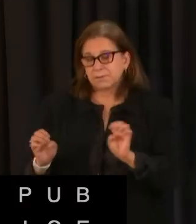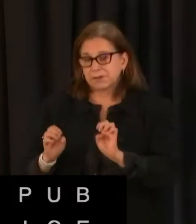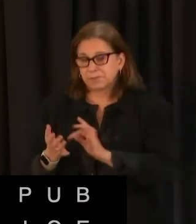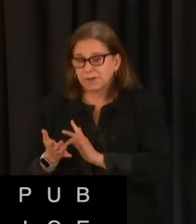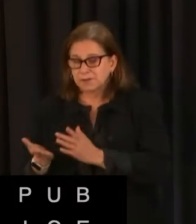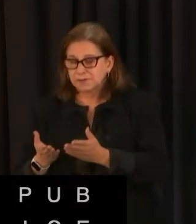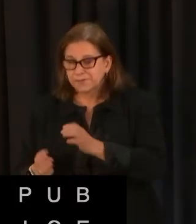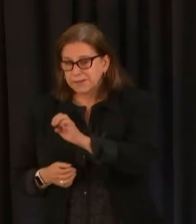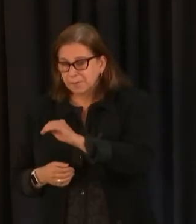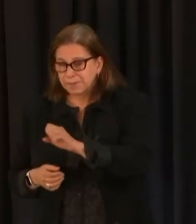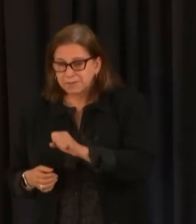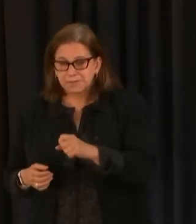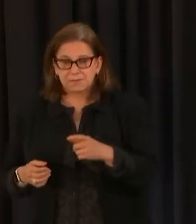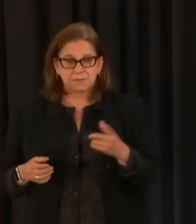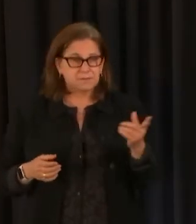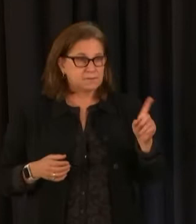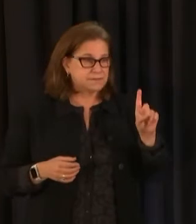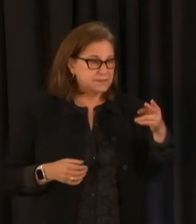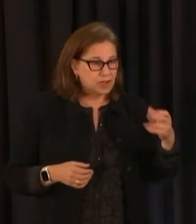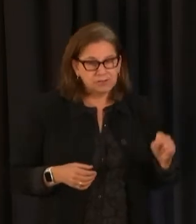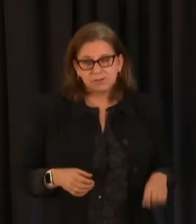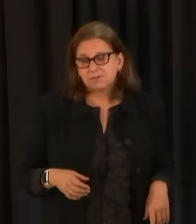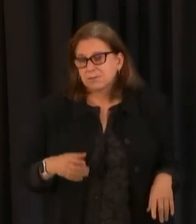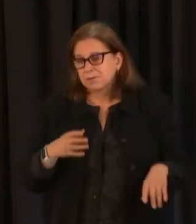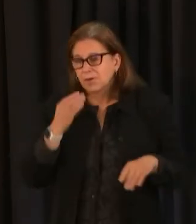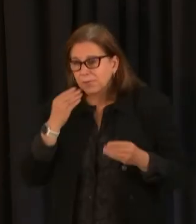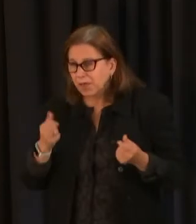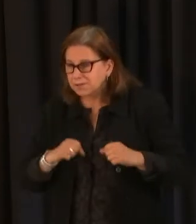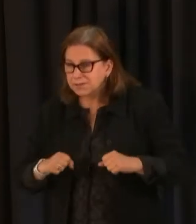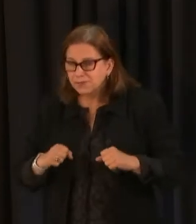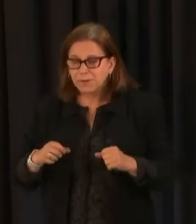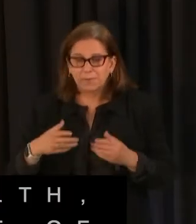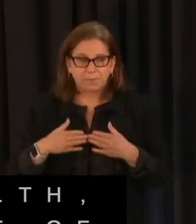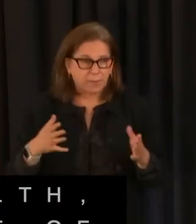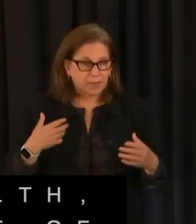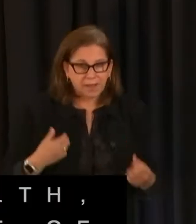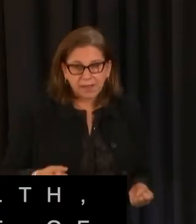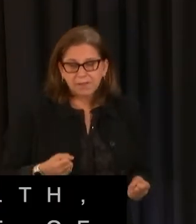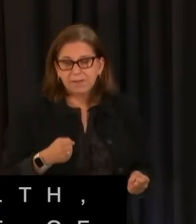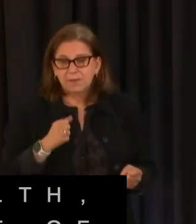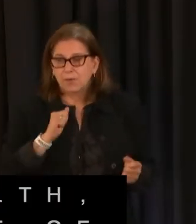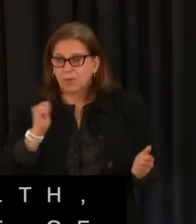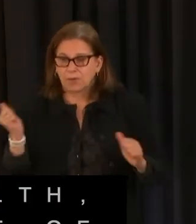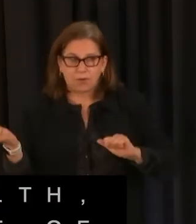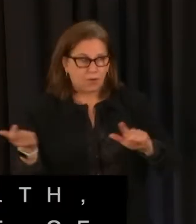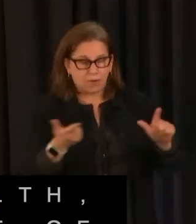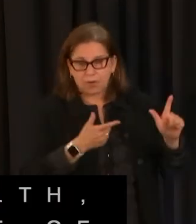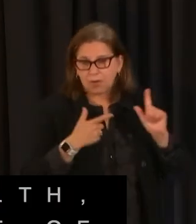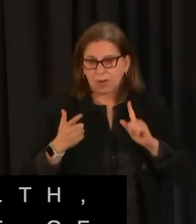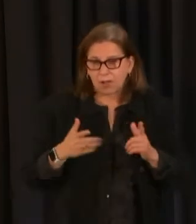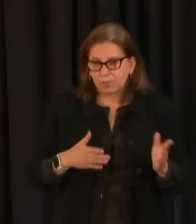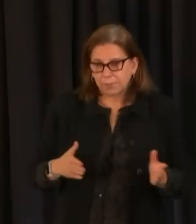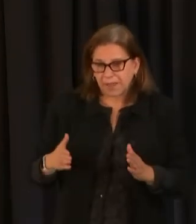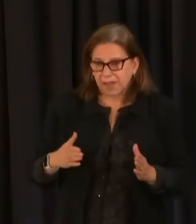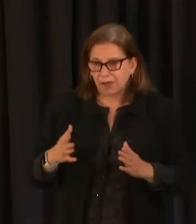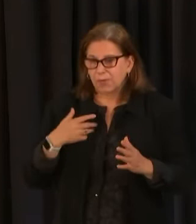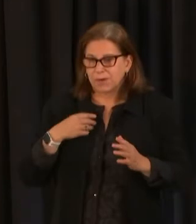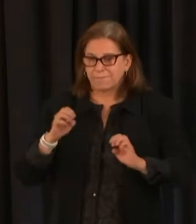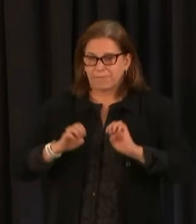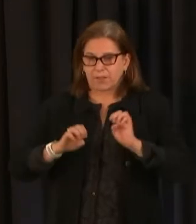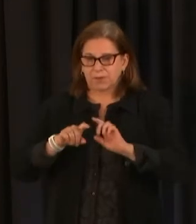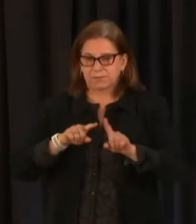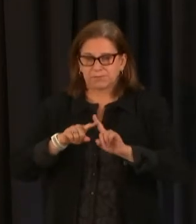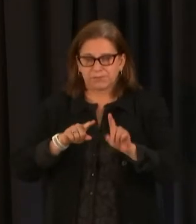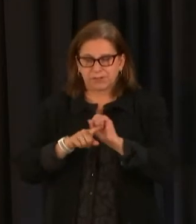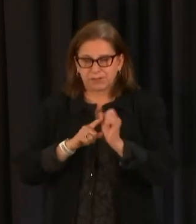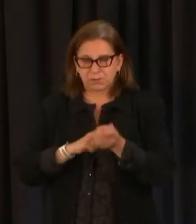DHS, which are always a part of our First Amendment demonstration preparations. We have to evaluate that.